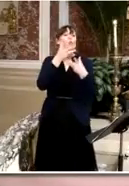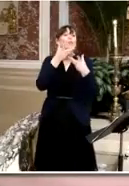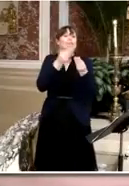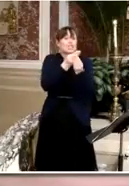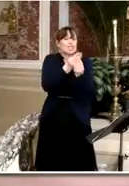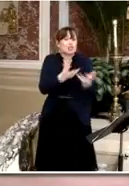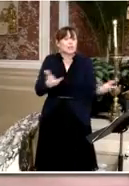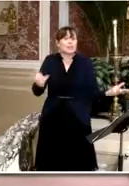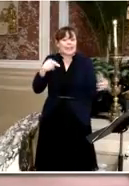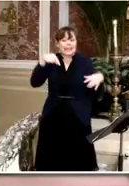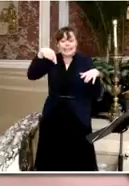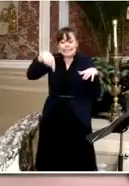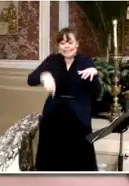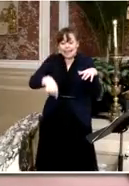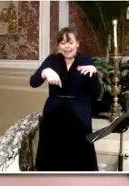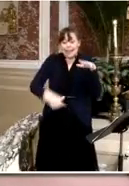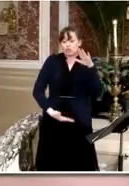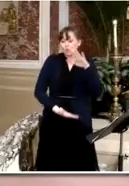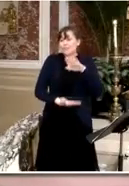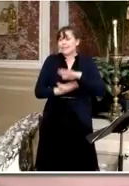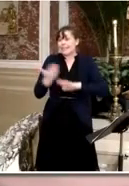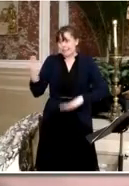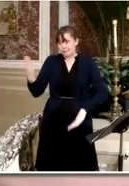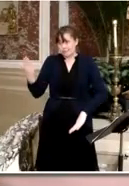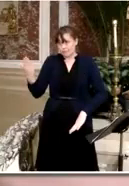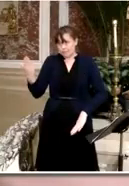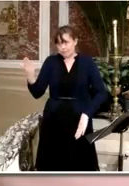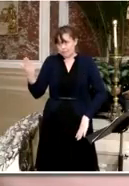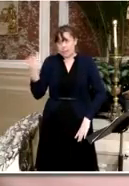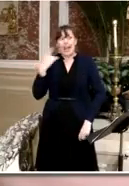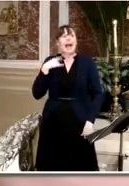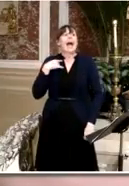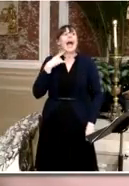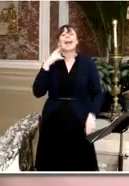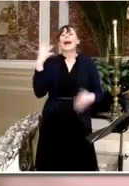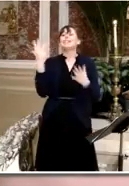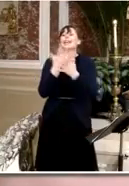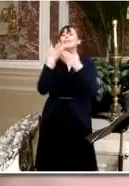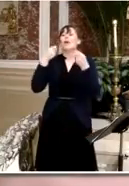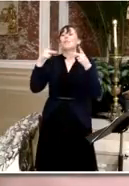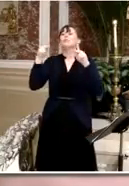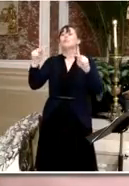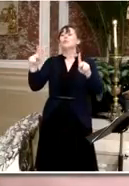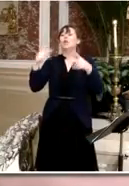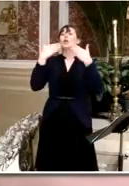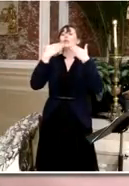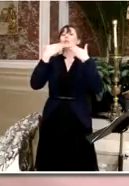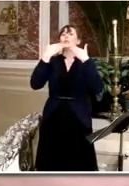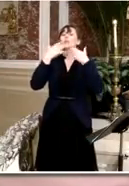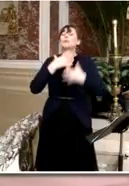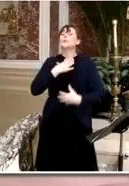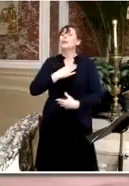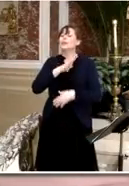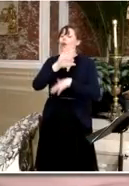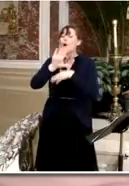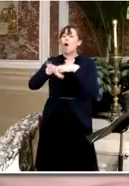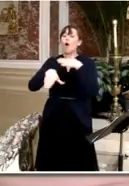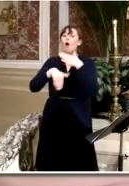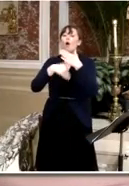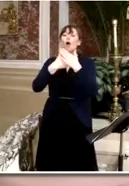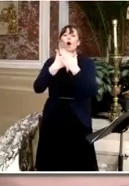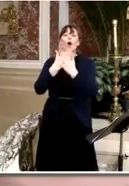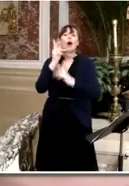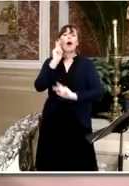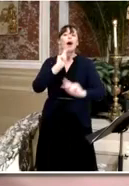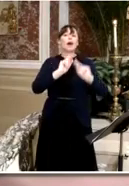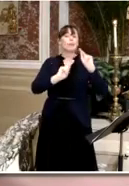downstairs as you exit. And I take this opportunity to wish all of you and the people